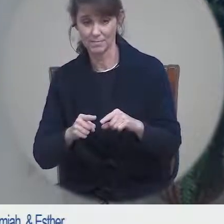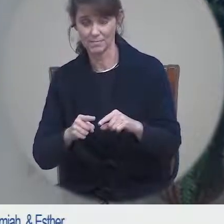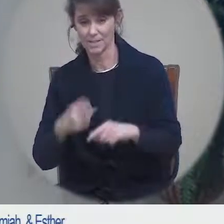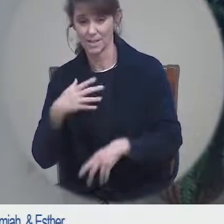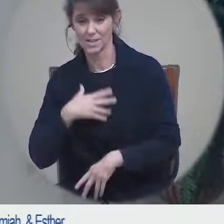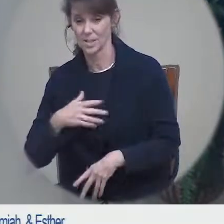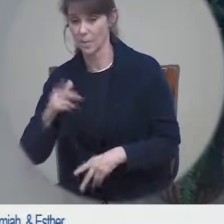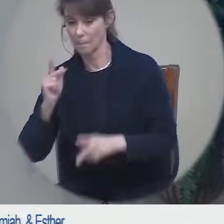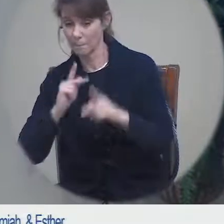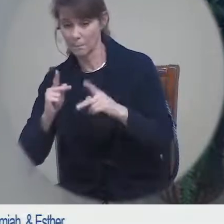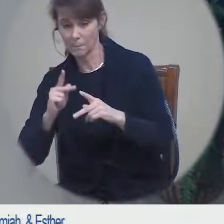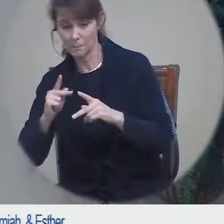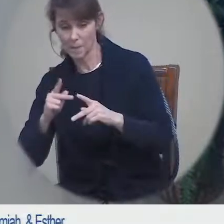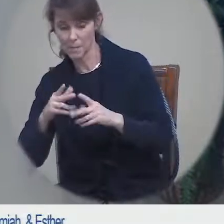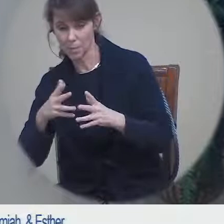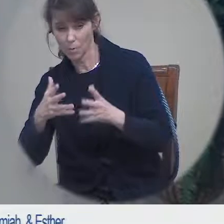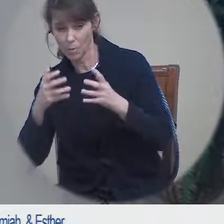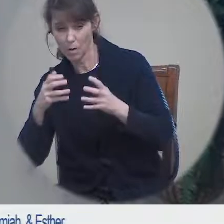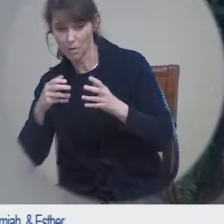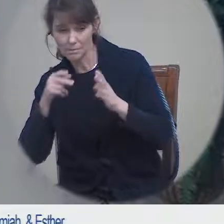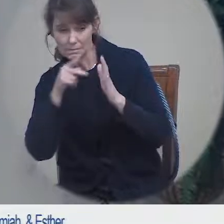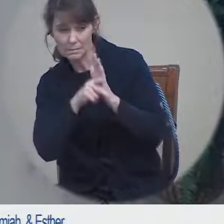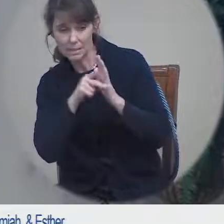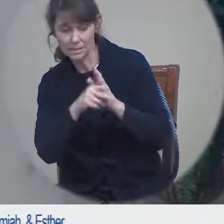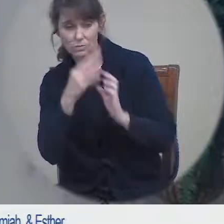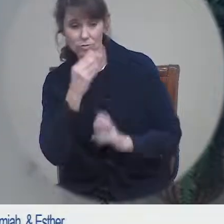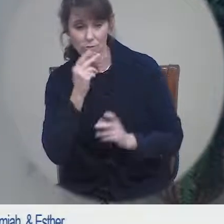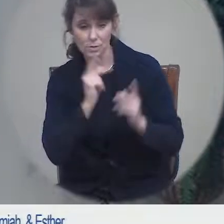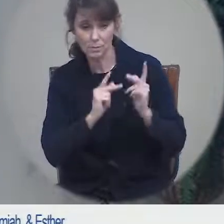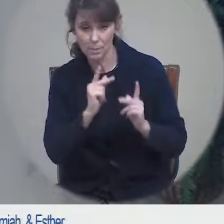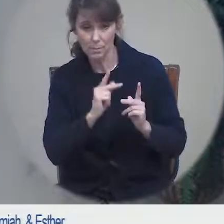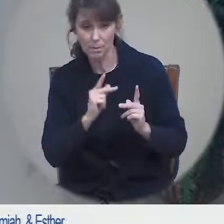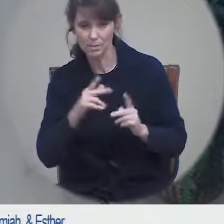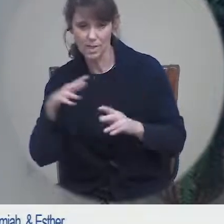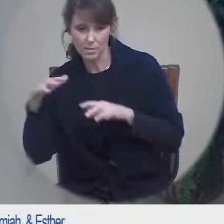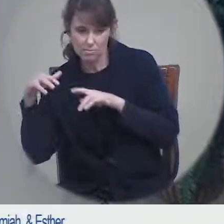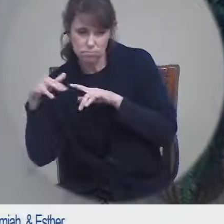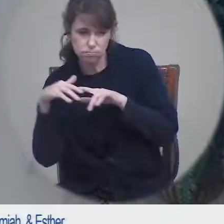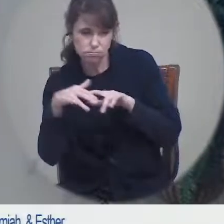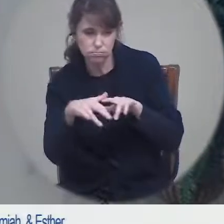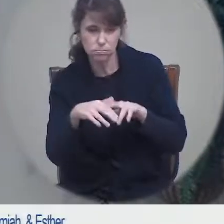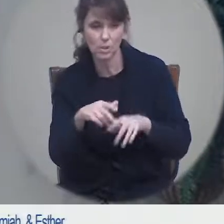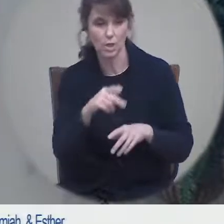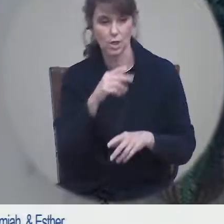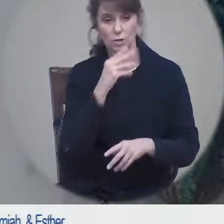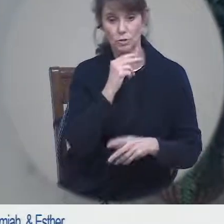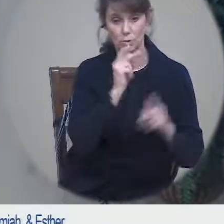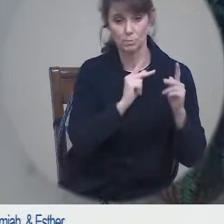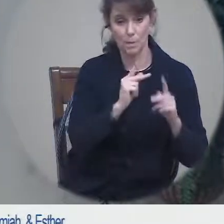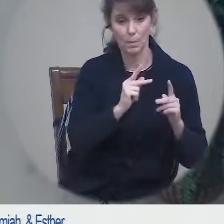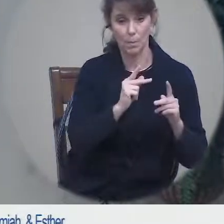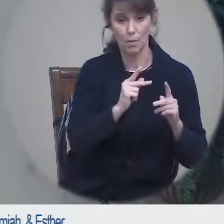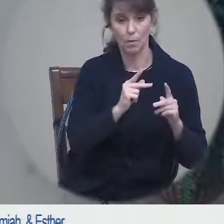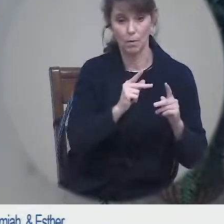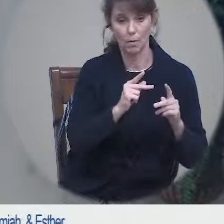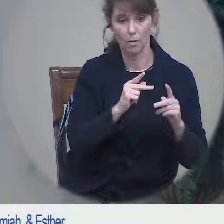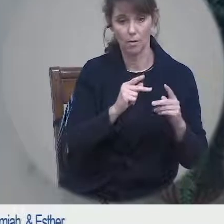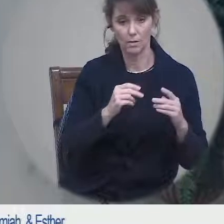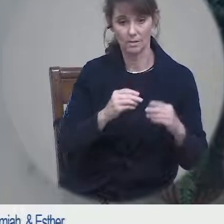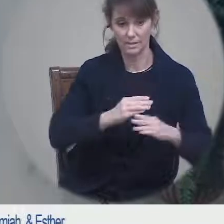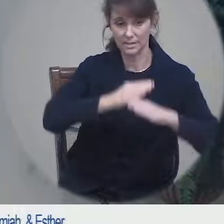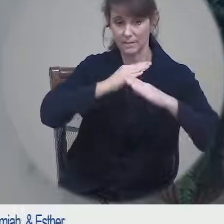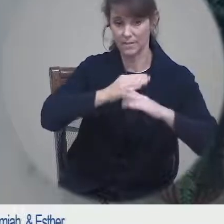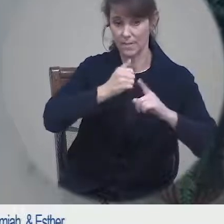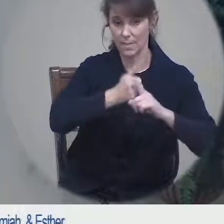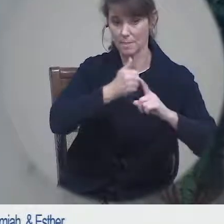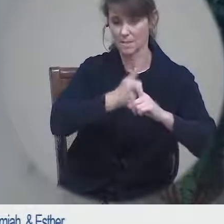actual fortress, the fortified palace. In verses 15 through 16, there's 75,000 killed in the king's